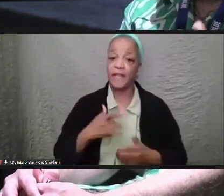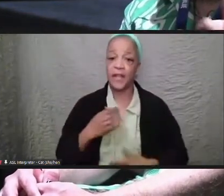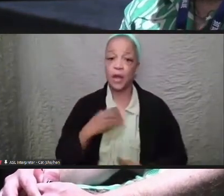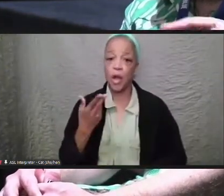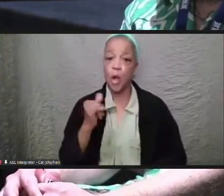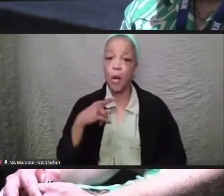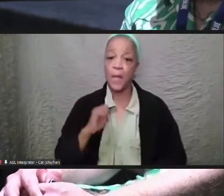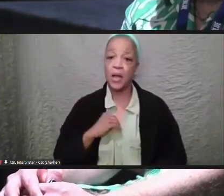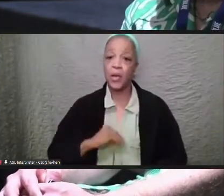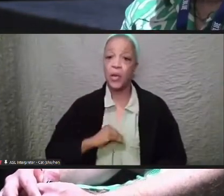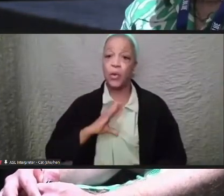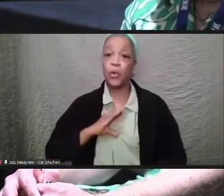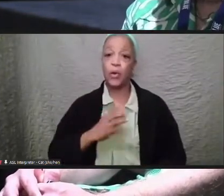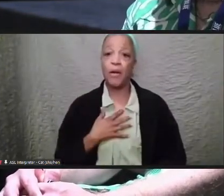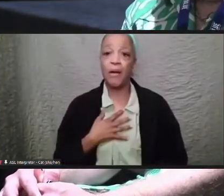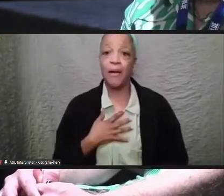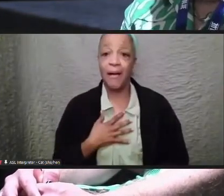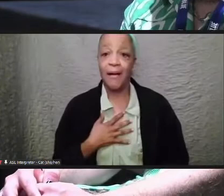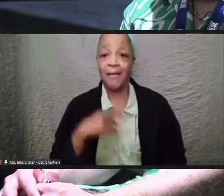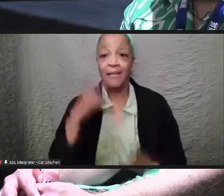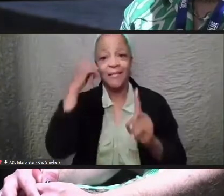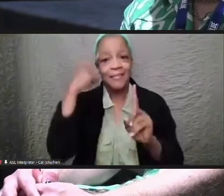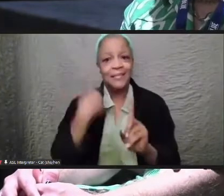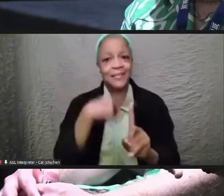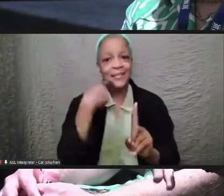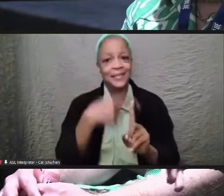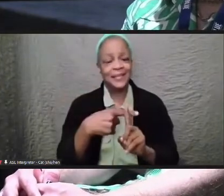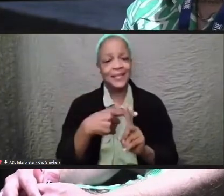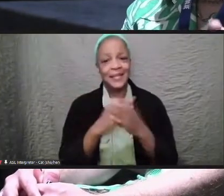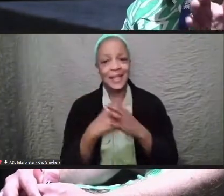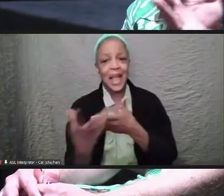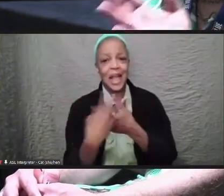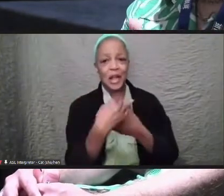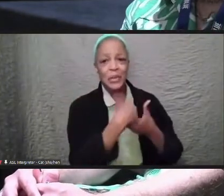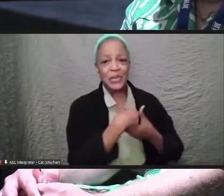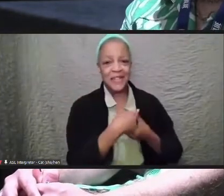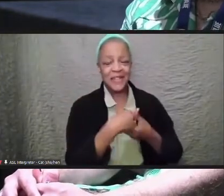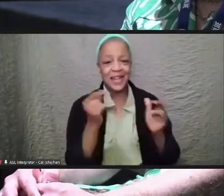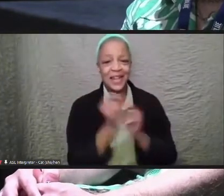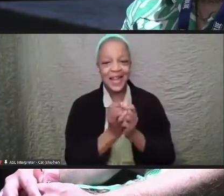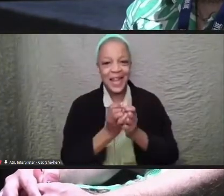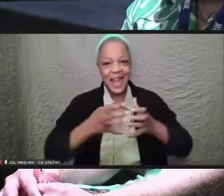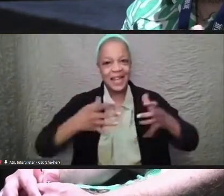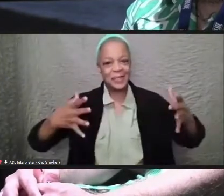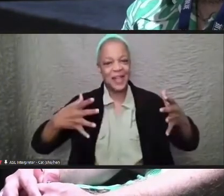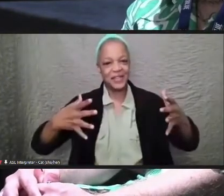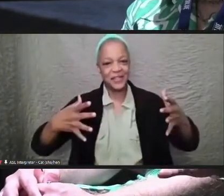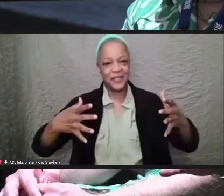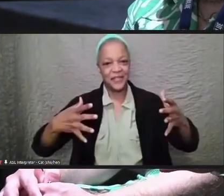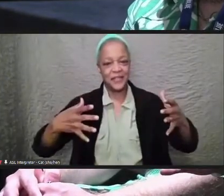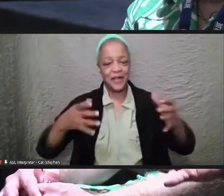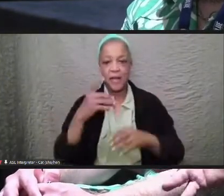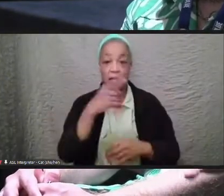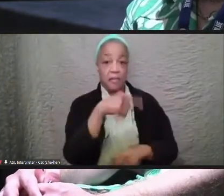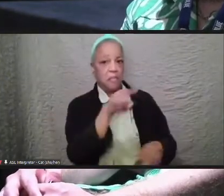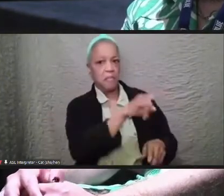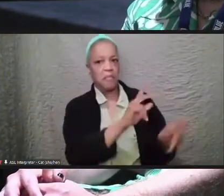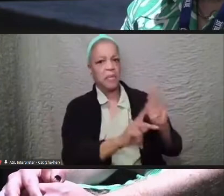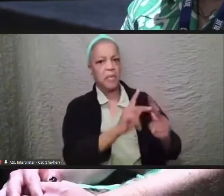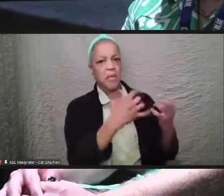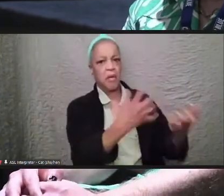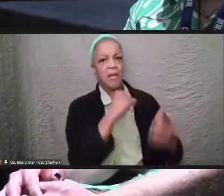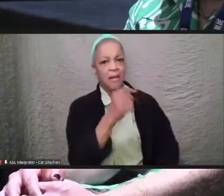of a model of positivity and a model of inclusivity and expansiveness that they had not seen. But